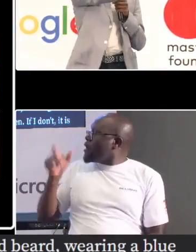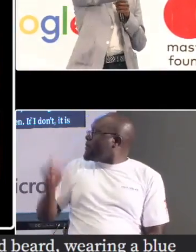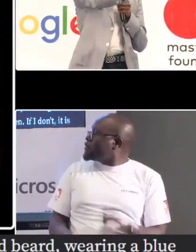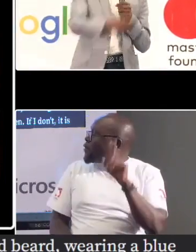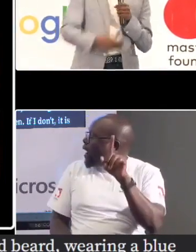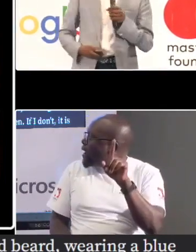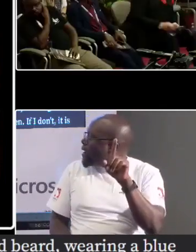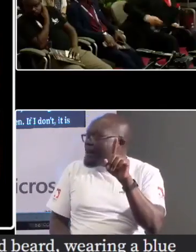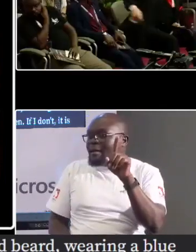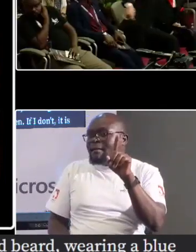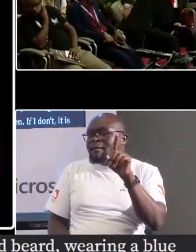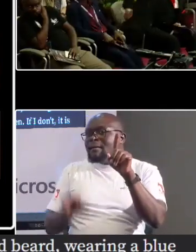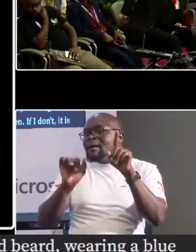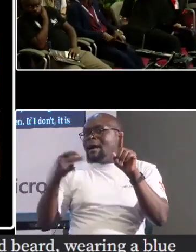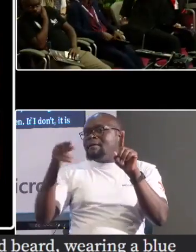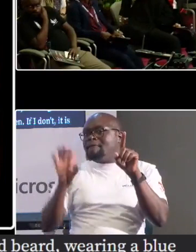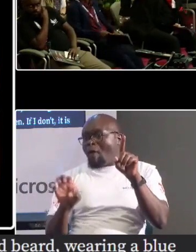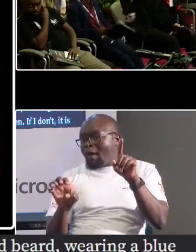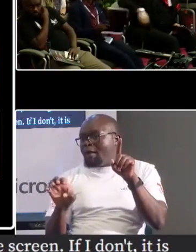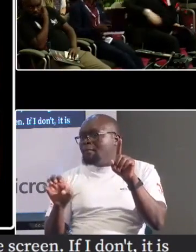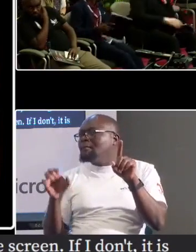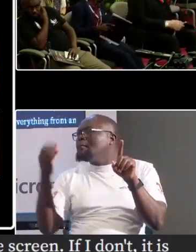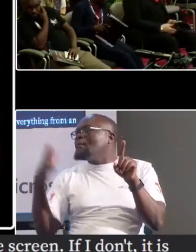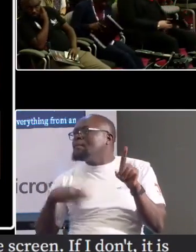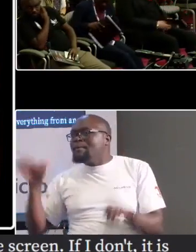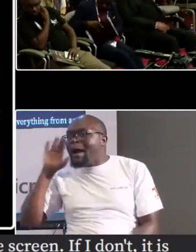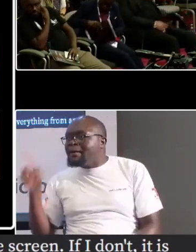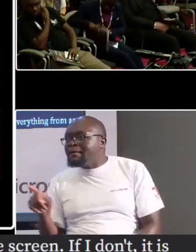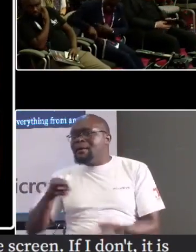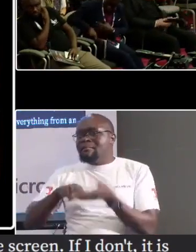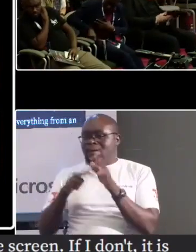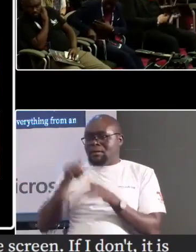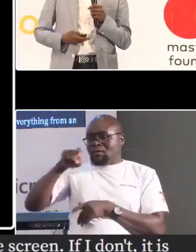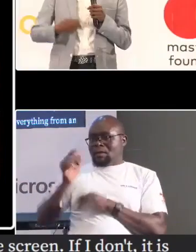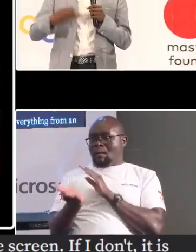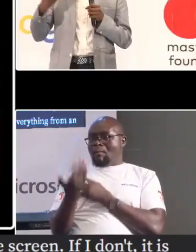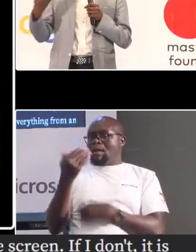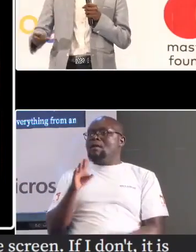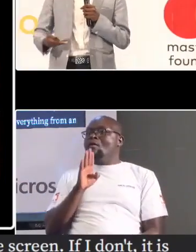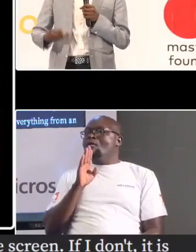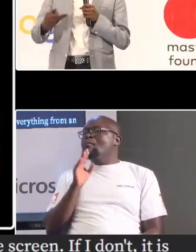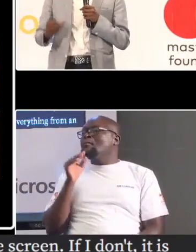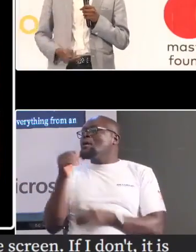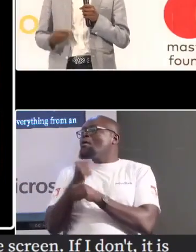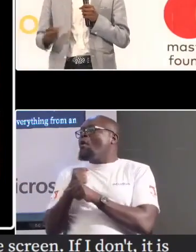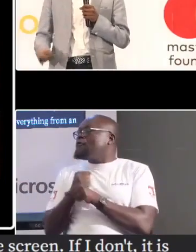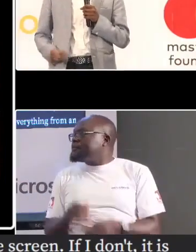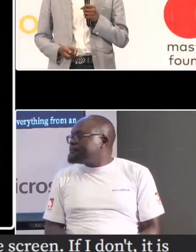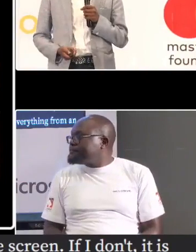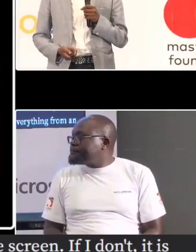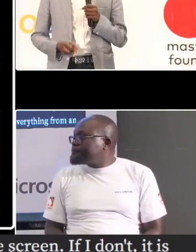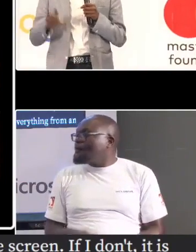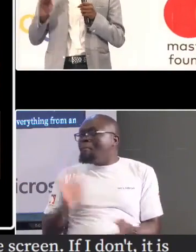person. Trick question, just to see if you need your morning coffee. Apple employ more of